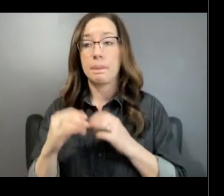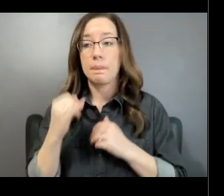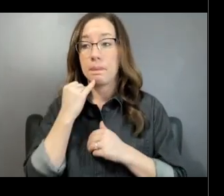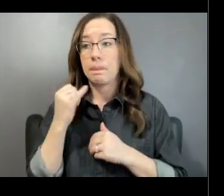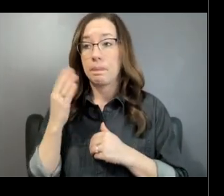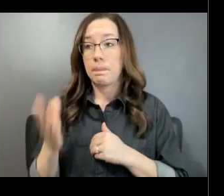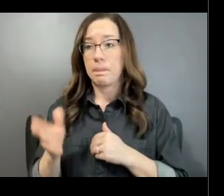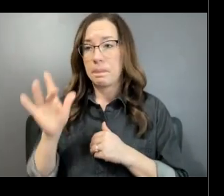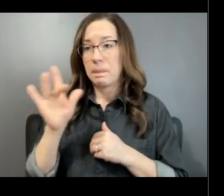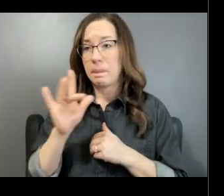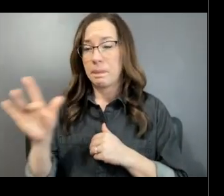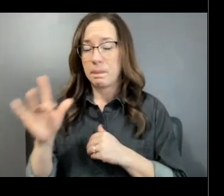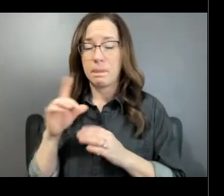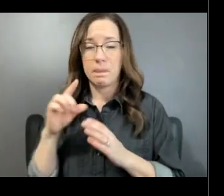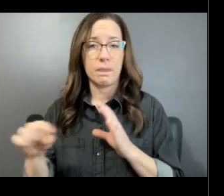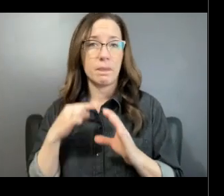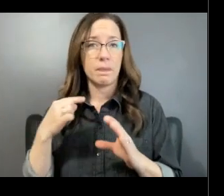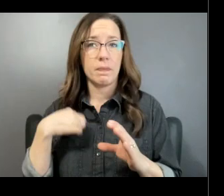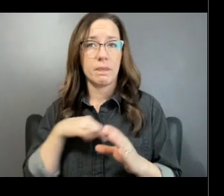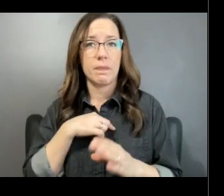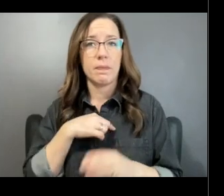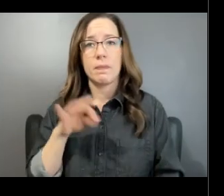there, email us at